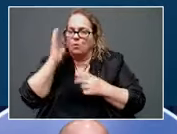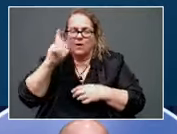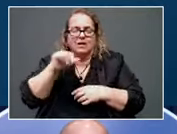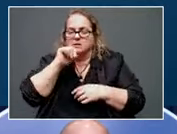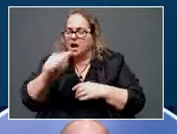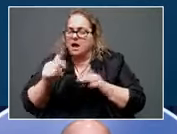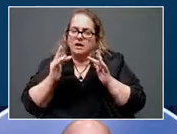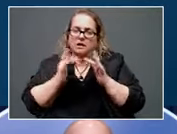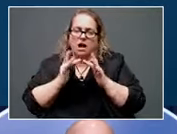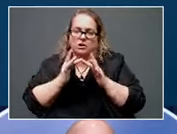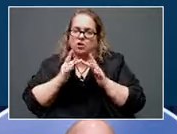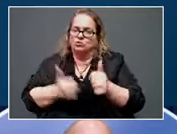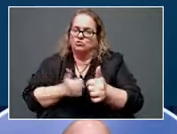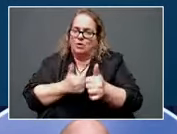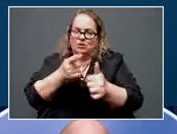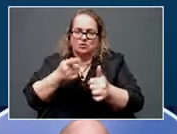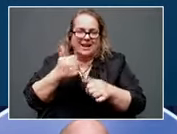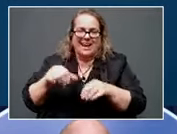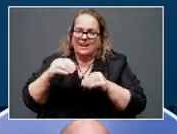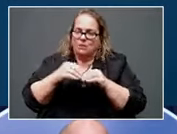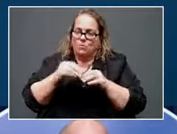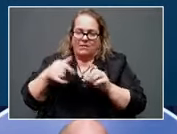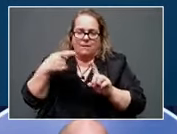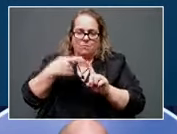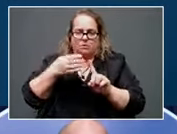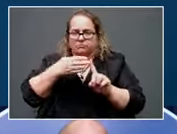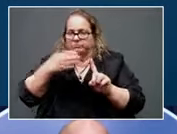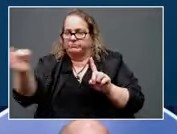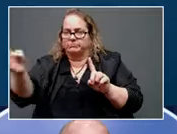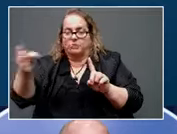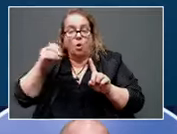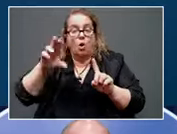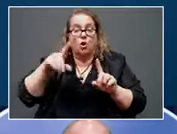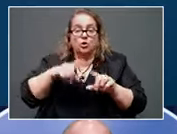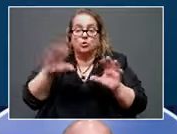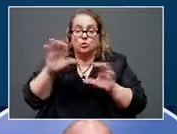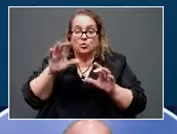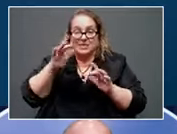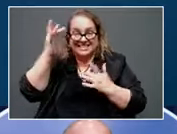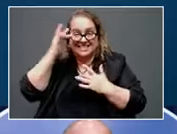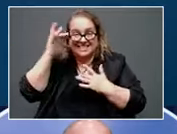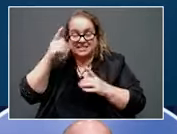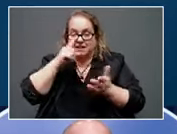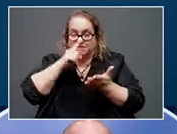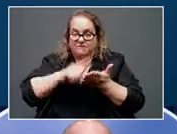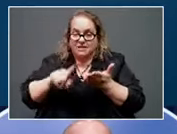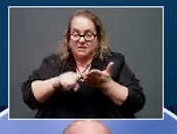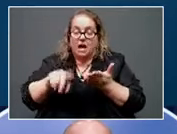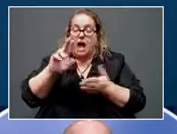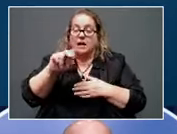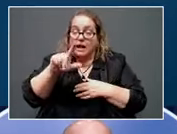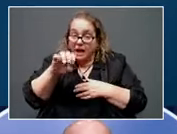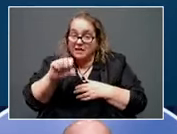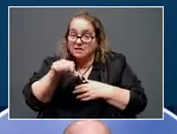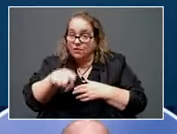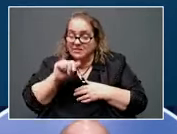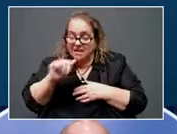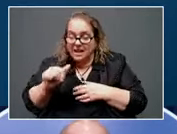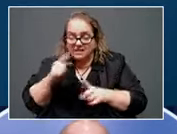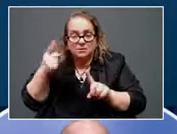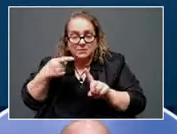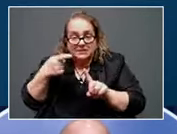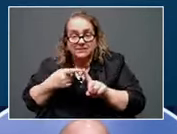going forward, or to do disease investigation unless there is a specific public health reason